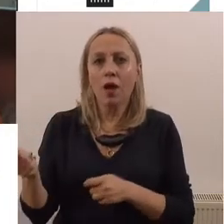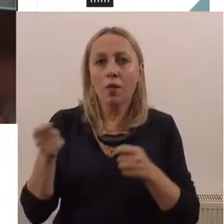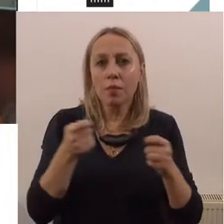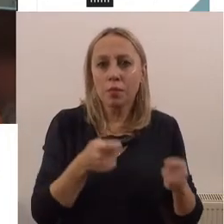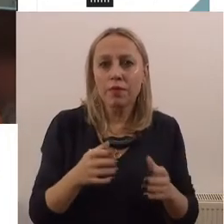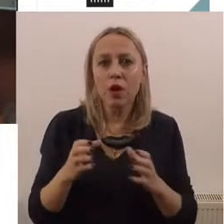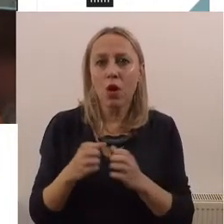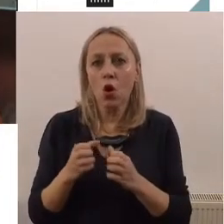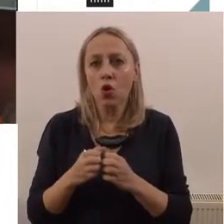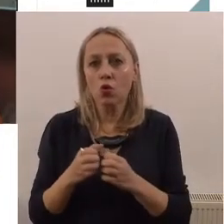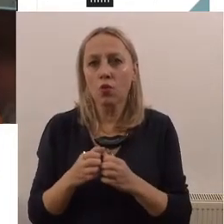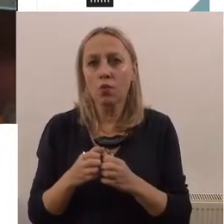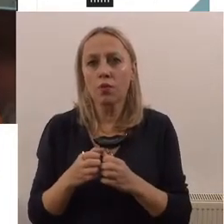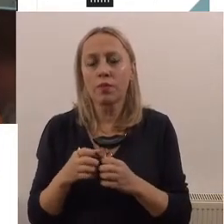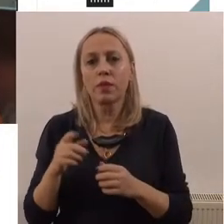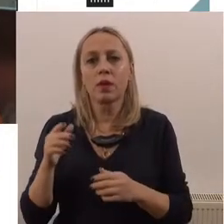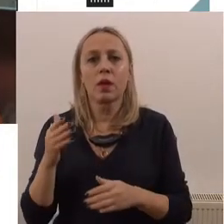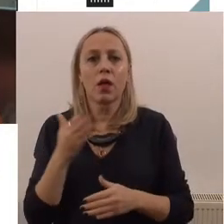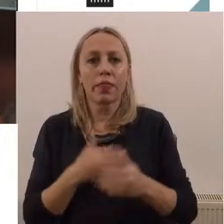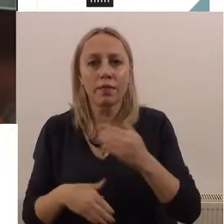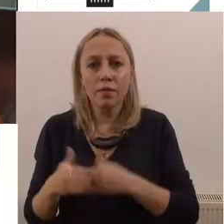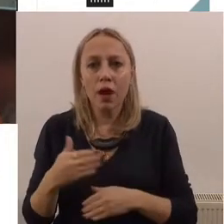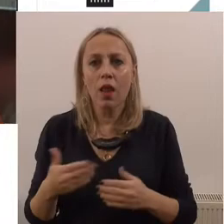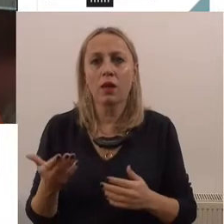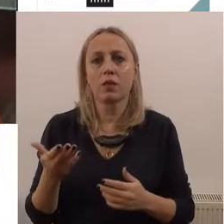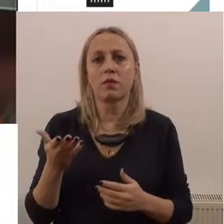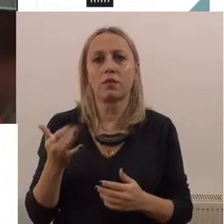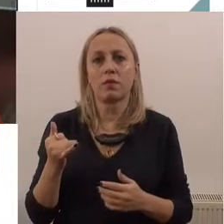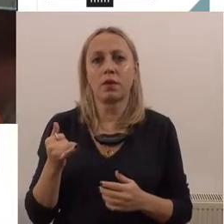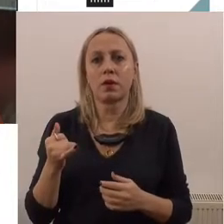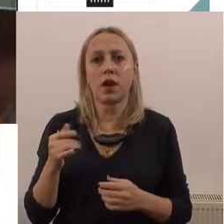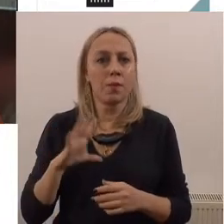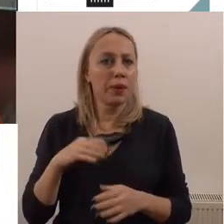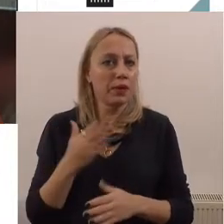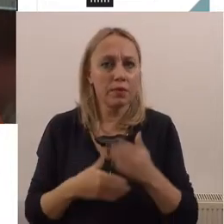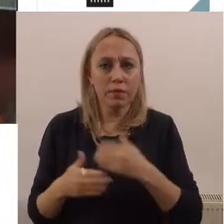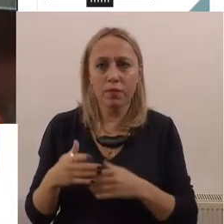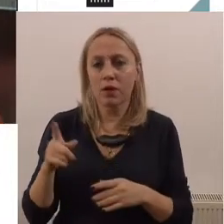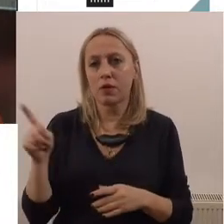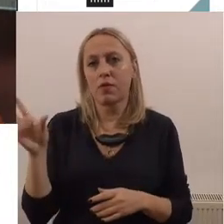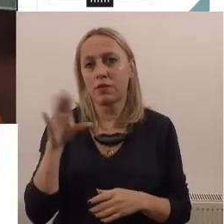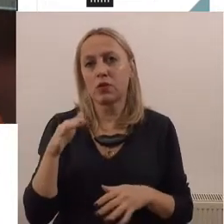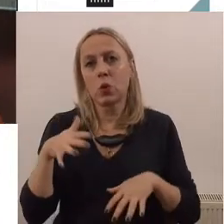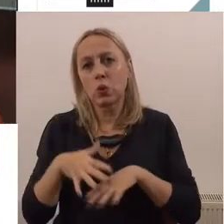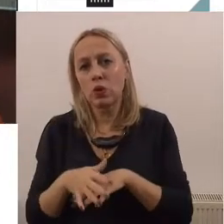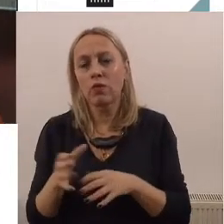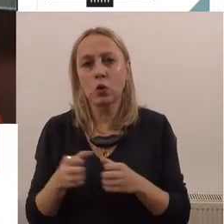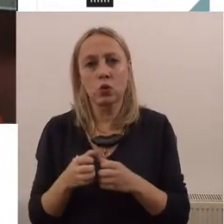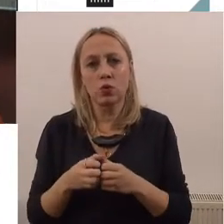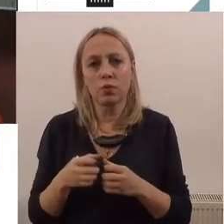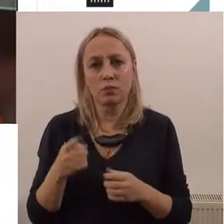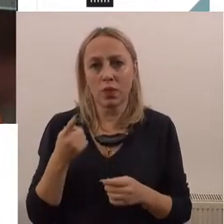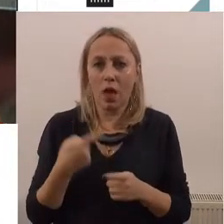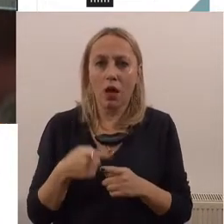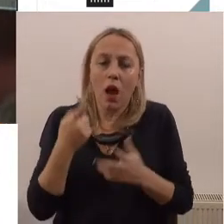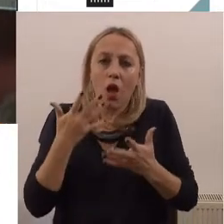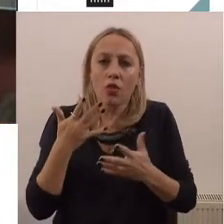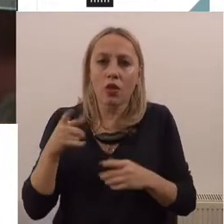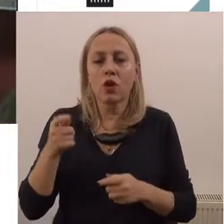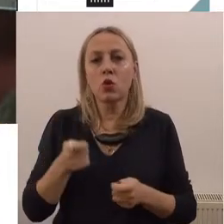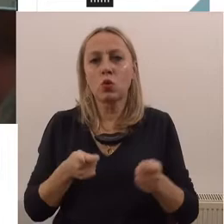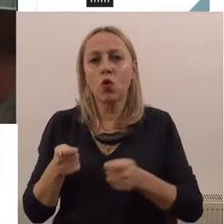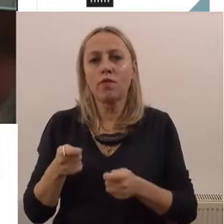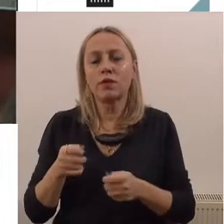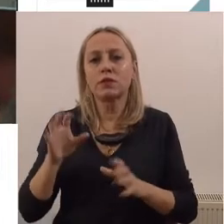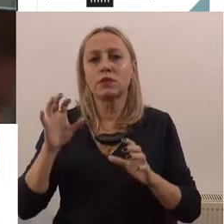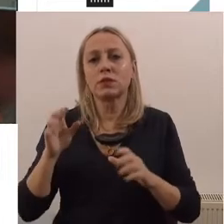just imagine how difficult it is to bring people there, people with disabilities or without disabilities, inclusive groups. So it was